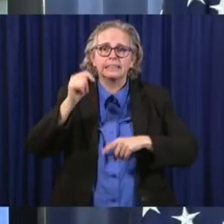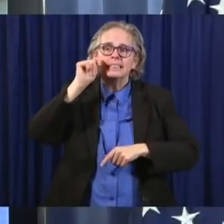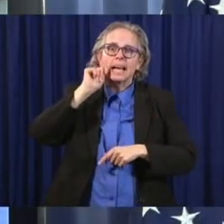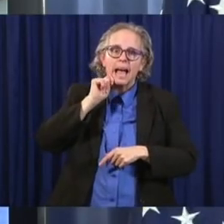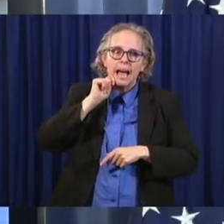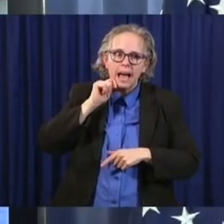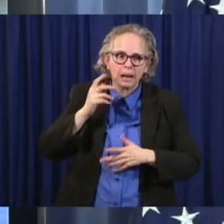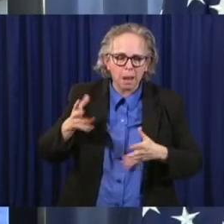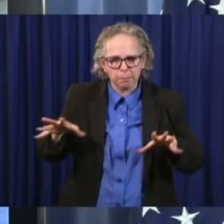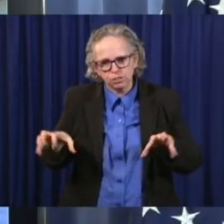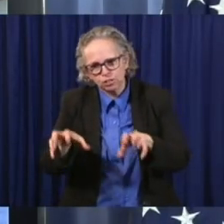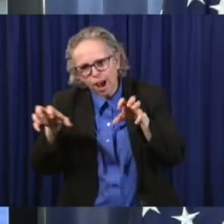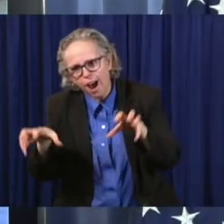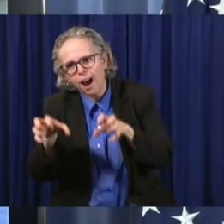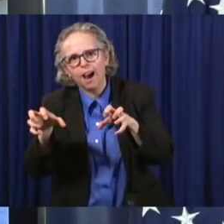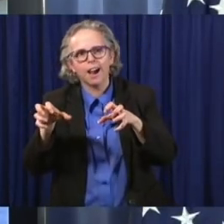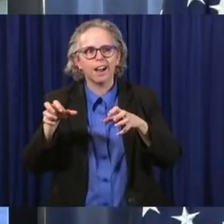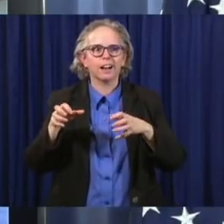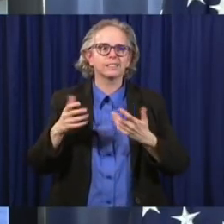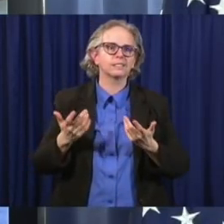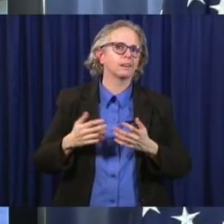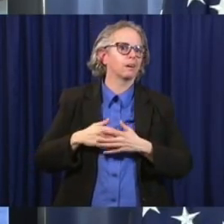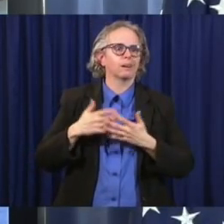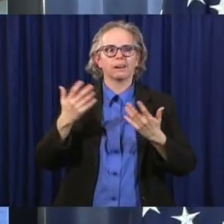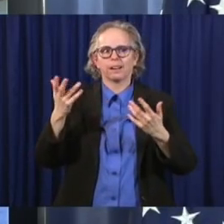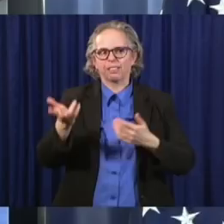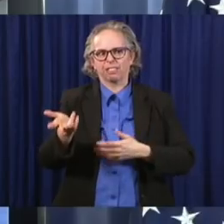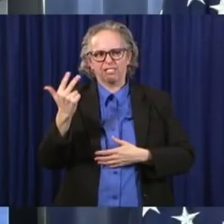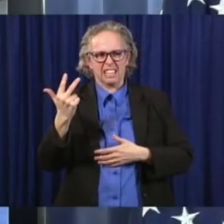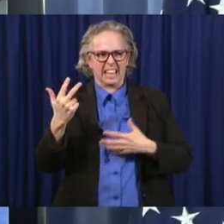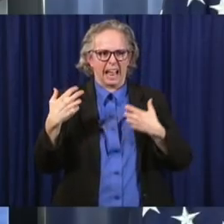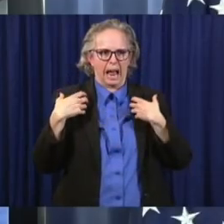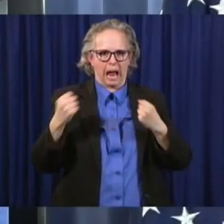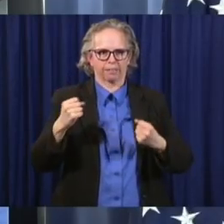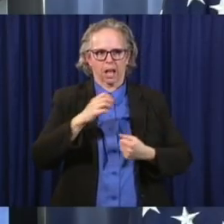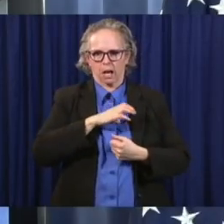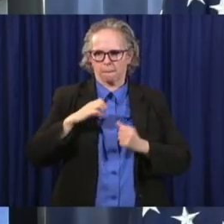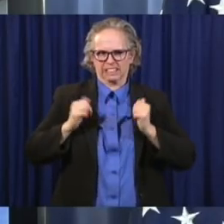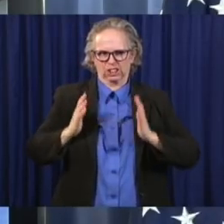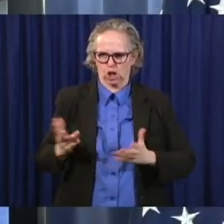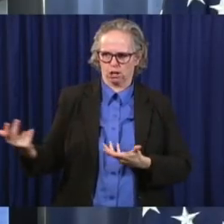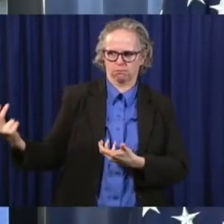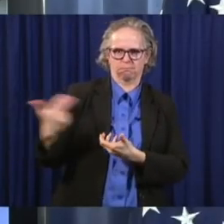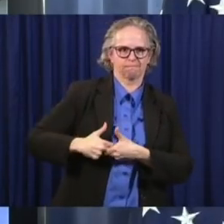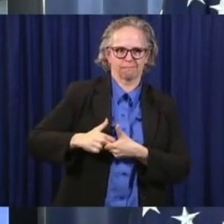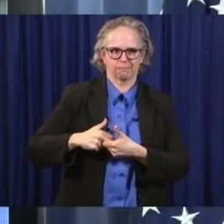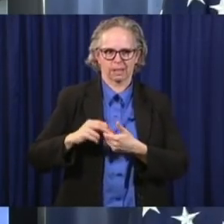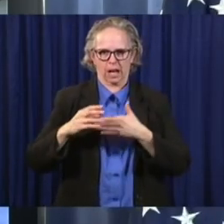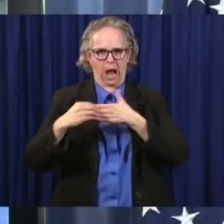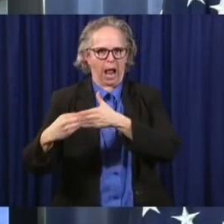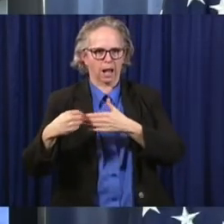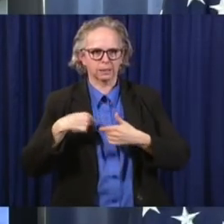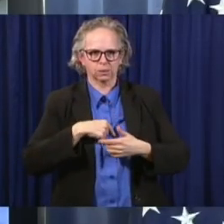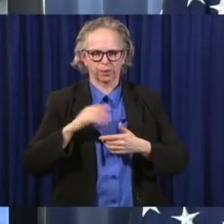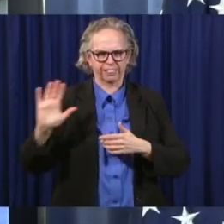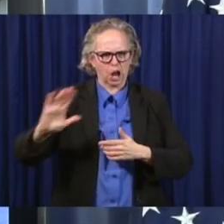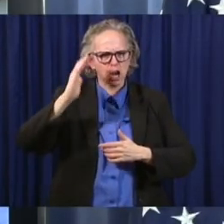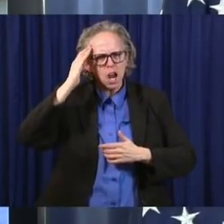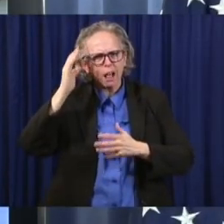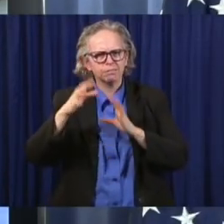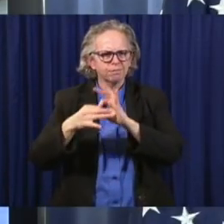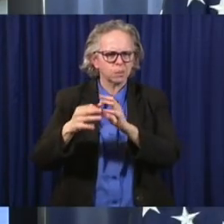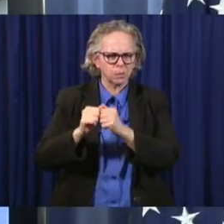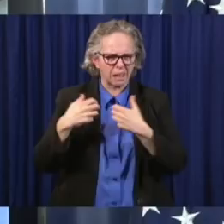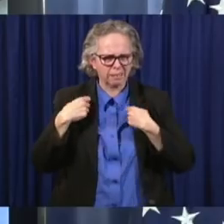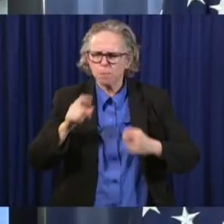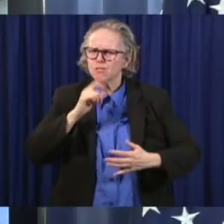also had the 3 health commissioners that were on each and every call with us, guiding us with their knowledge. So I was very proud of us